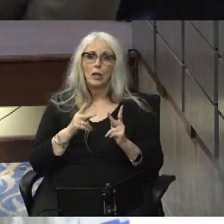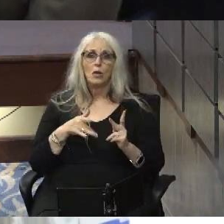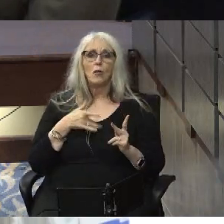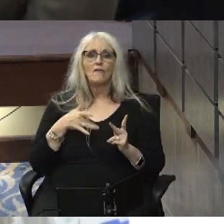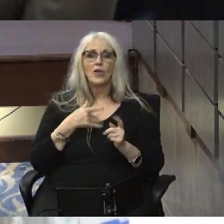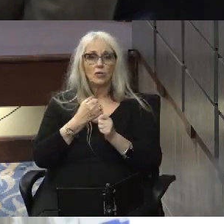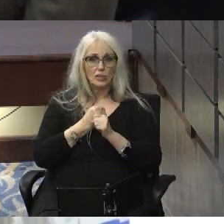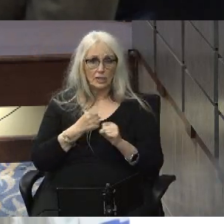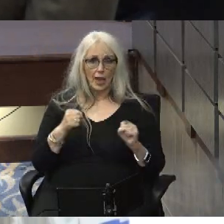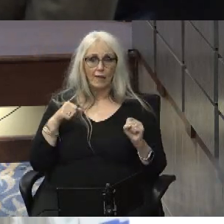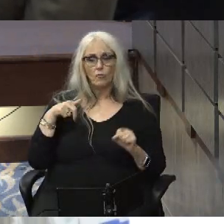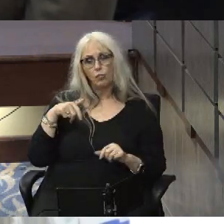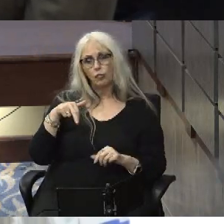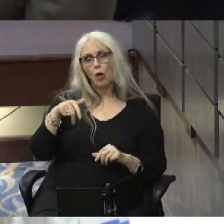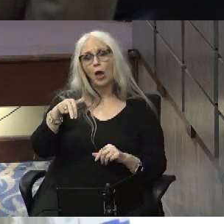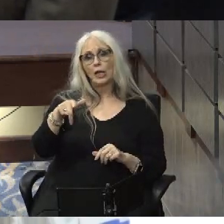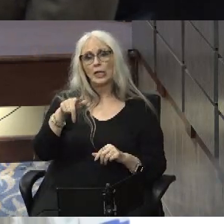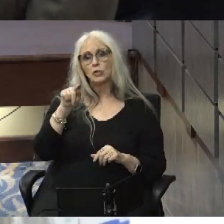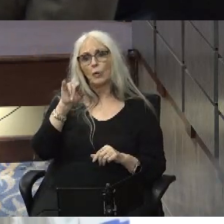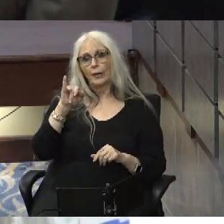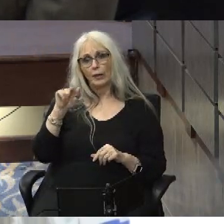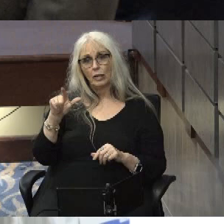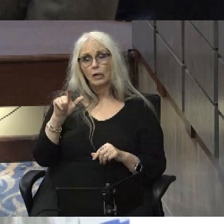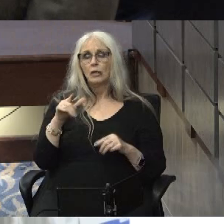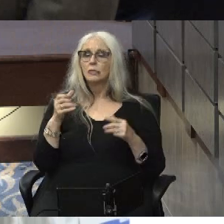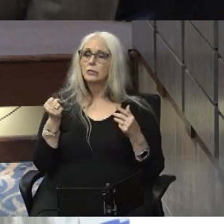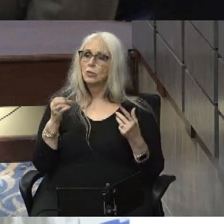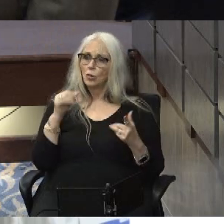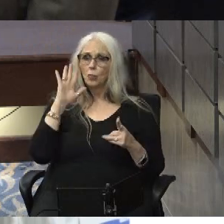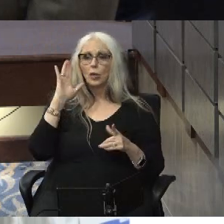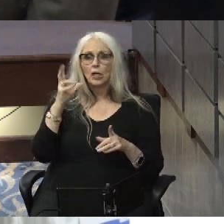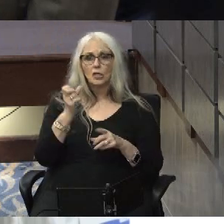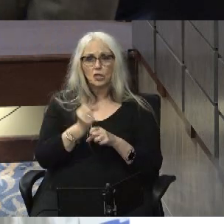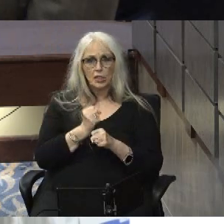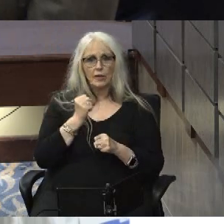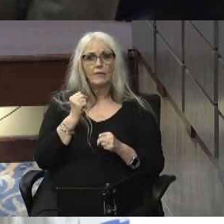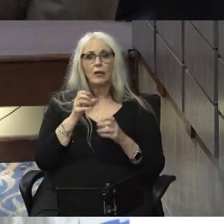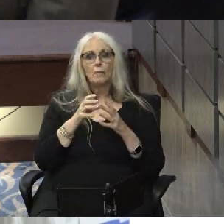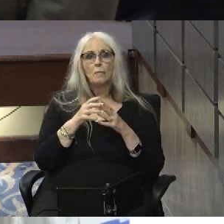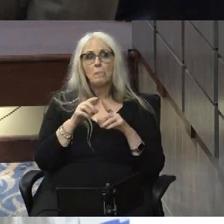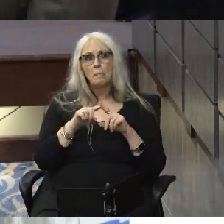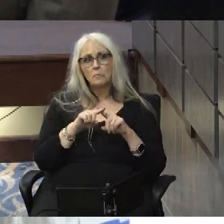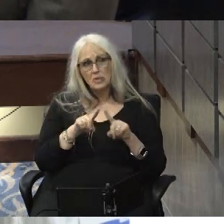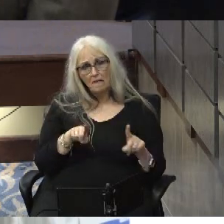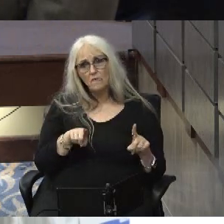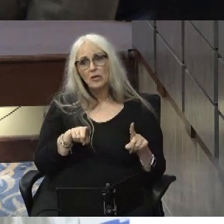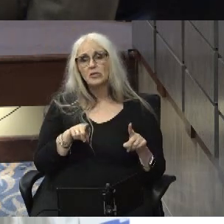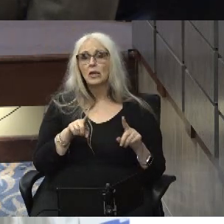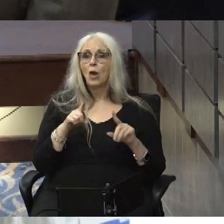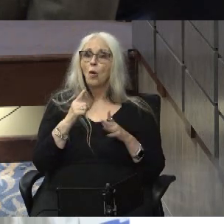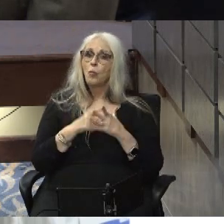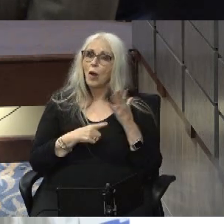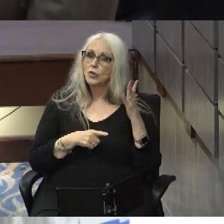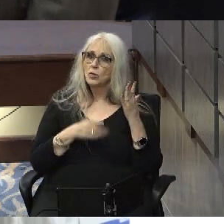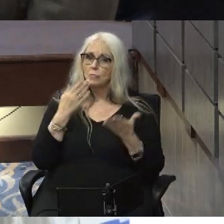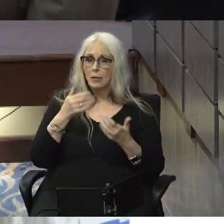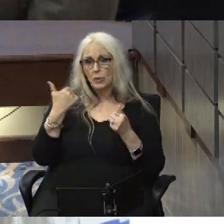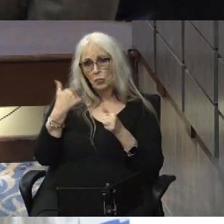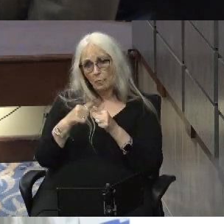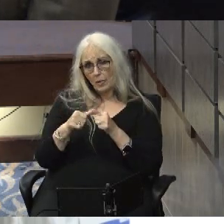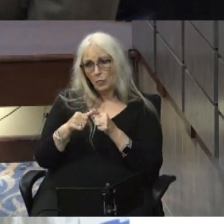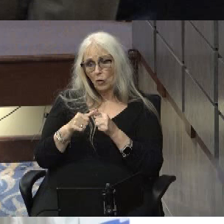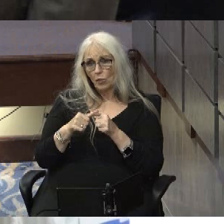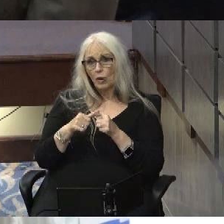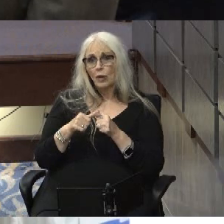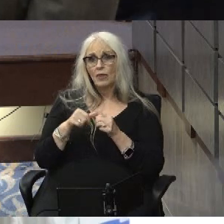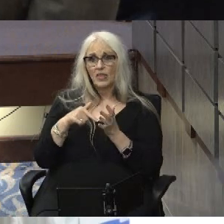able to see what you're doing. So it's going to achieve a pretty significant difference compared to what you may recall from this stretch of